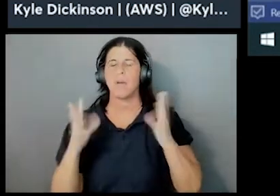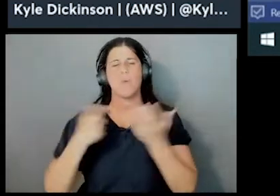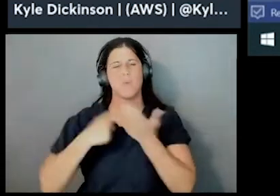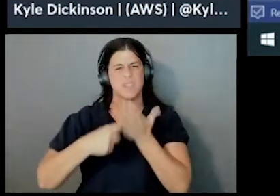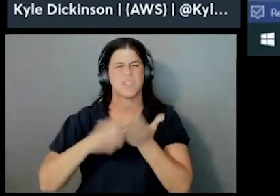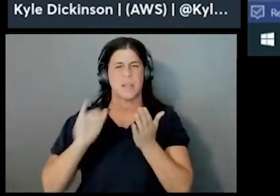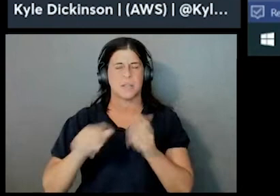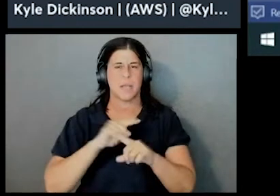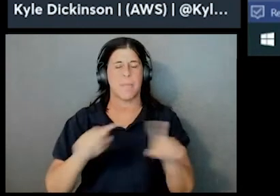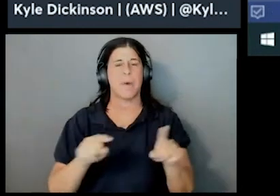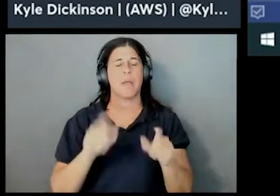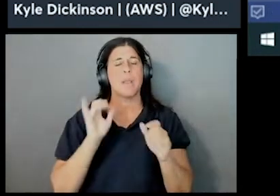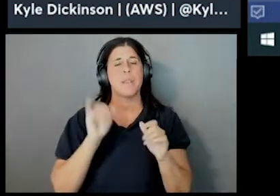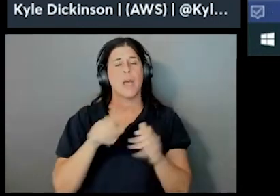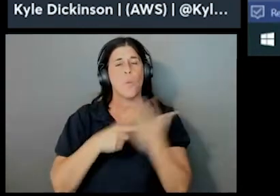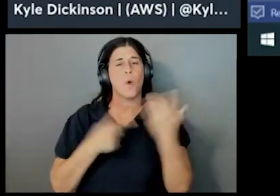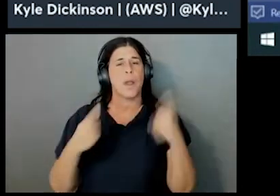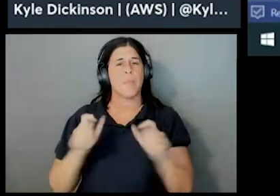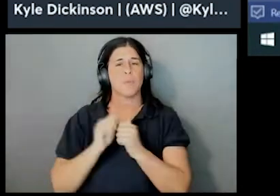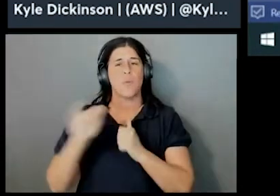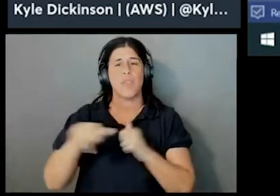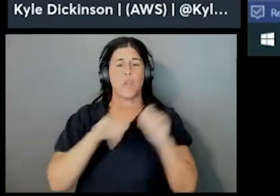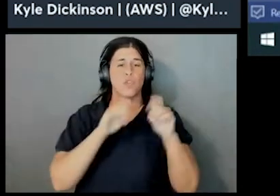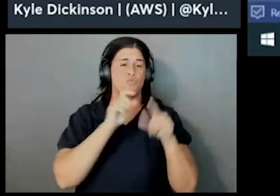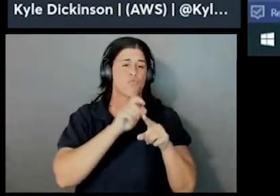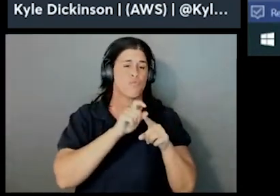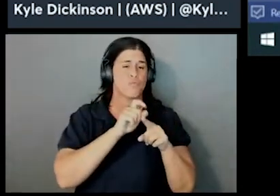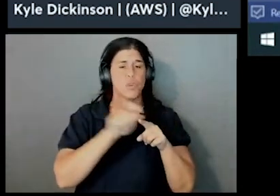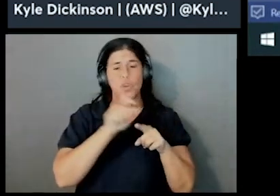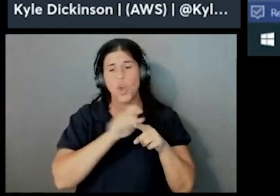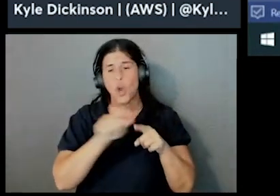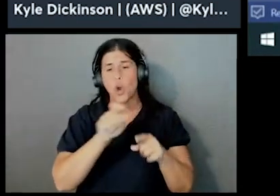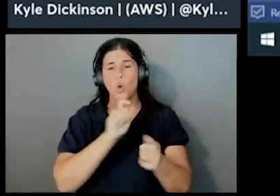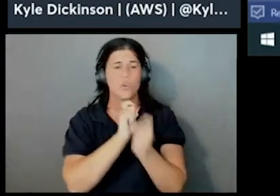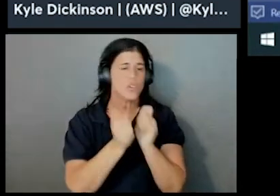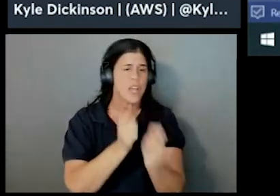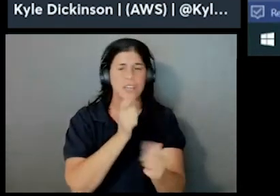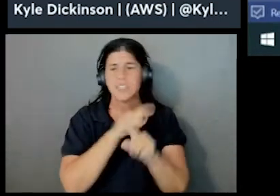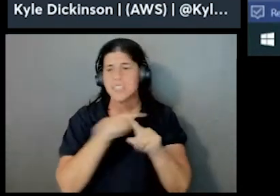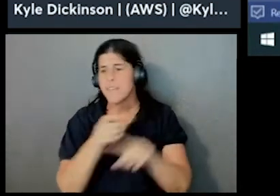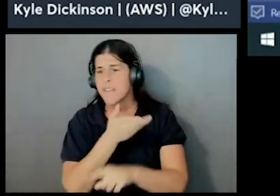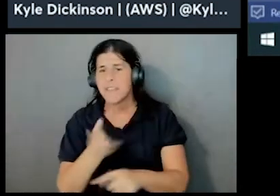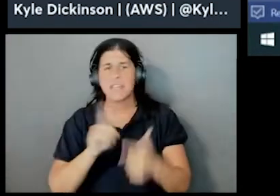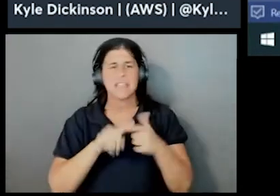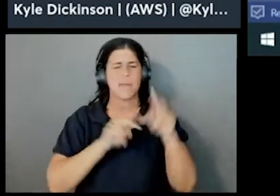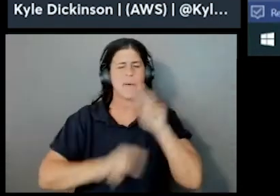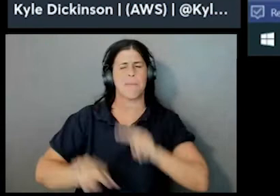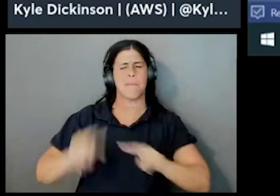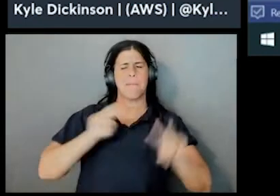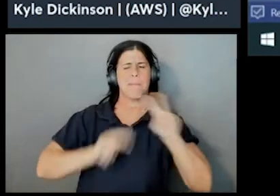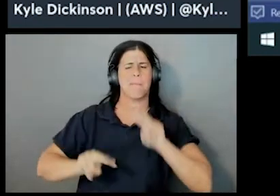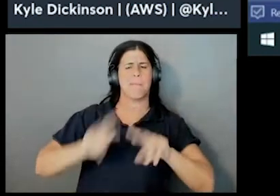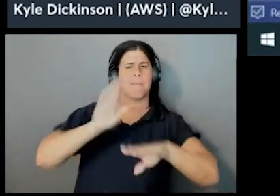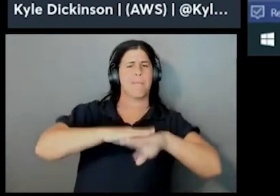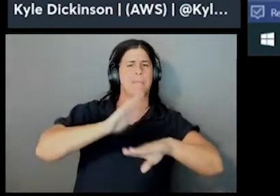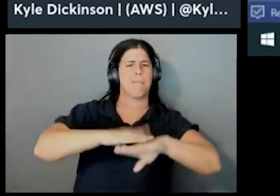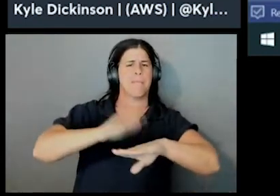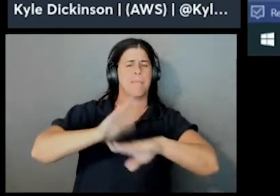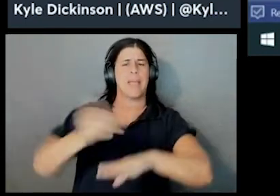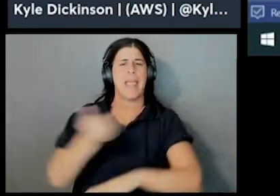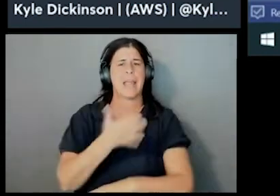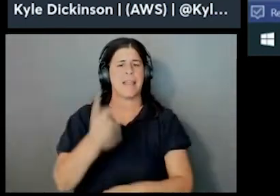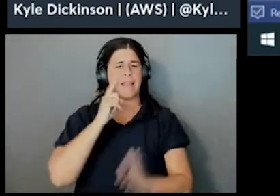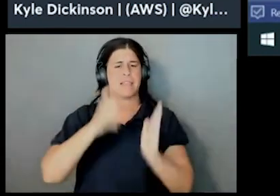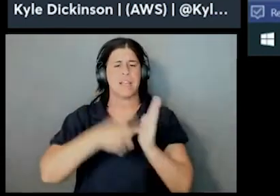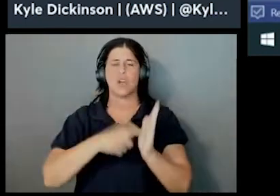really does is, as you're writing code and making code changes, it will continue to assess it and flag anything that it sees not